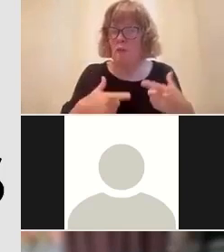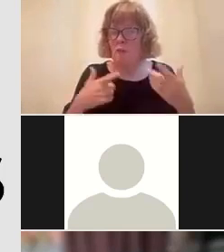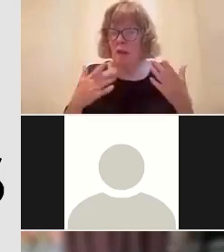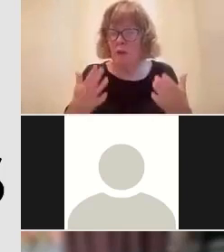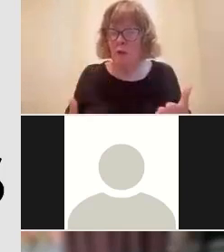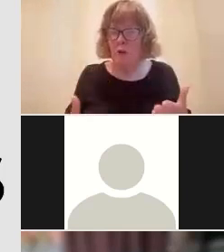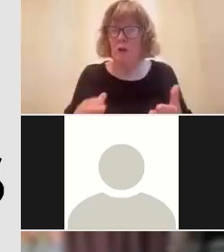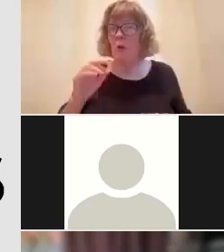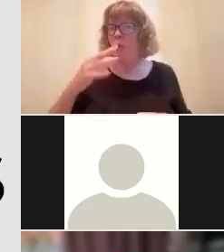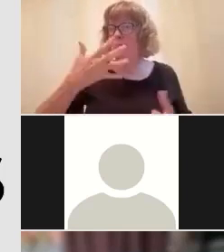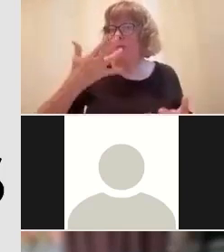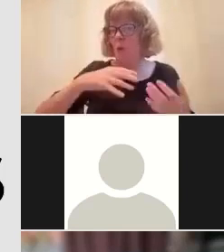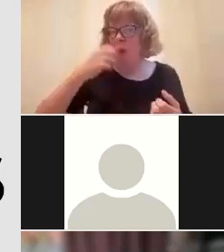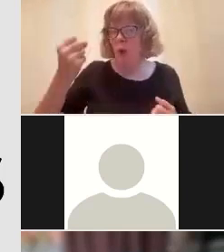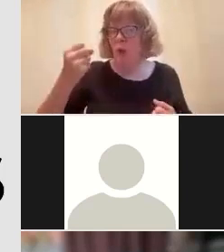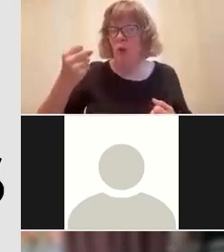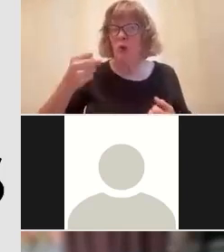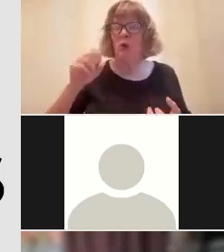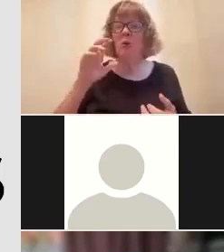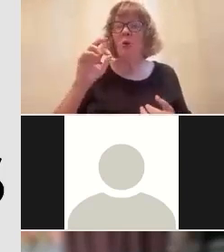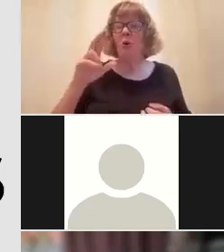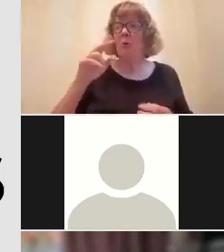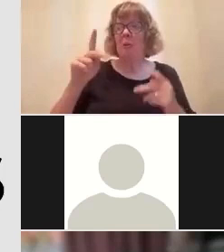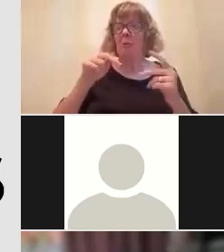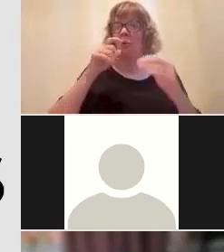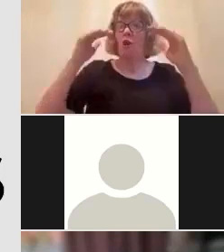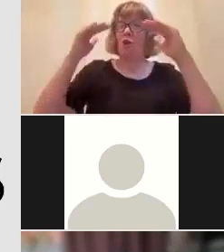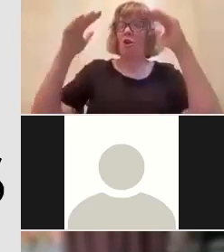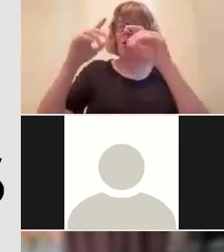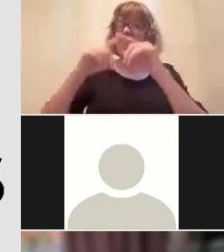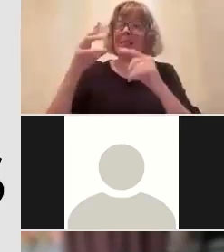we may have adults who were also assaulted as children.